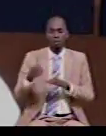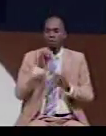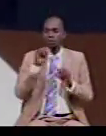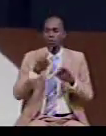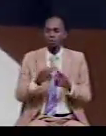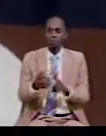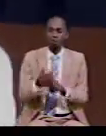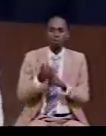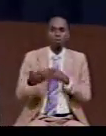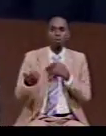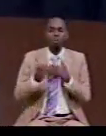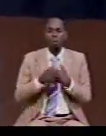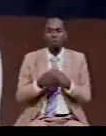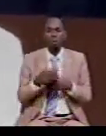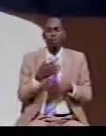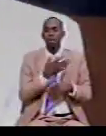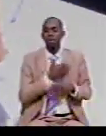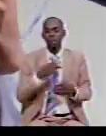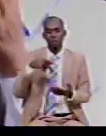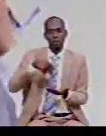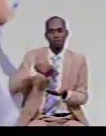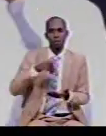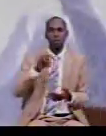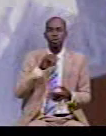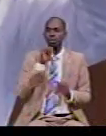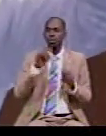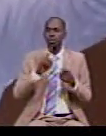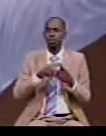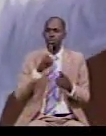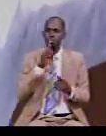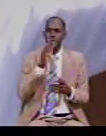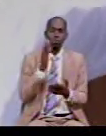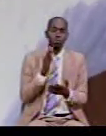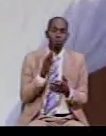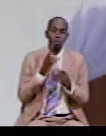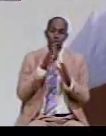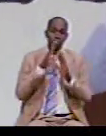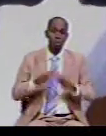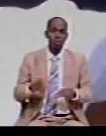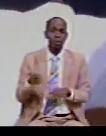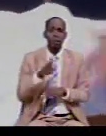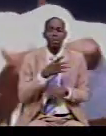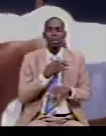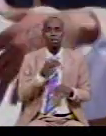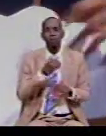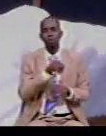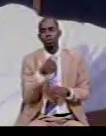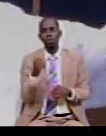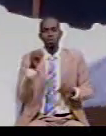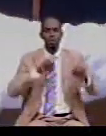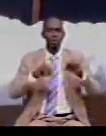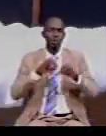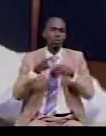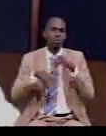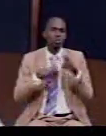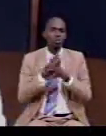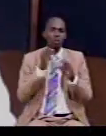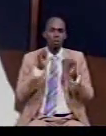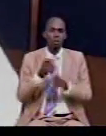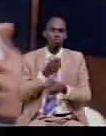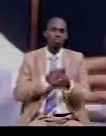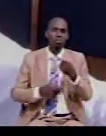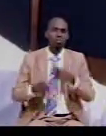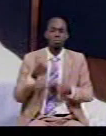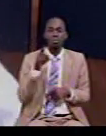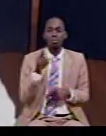religions of the world cannot replace him. And the leaders and governments and philosophers of this world cannot explain him away. His